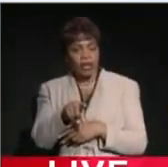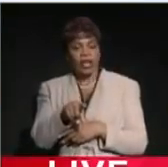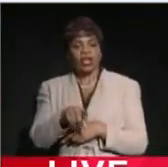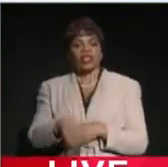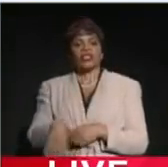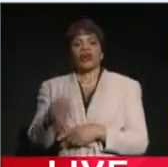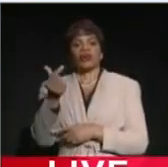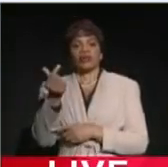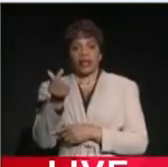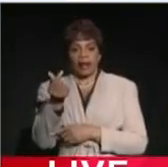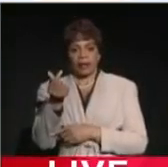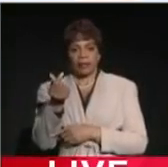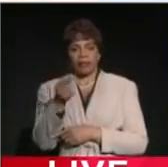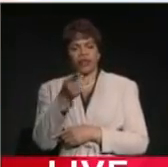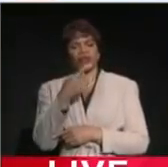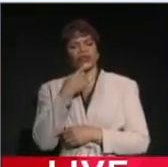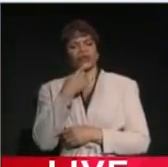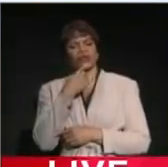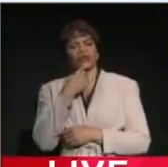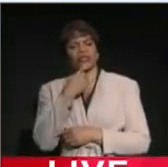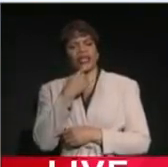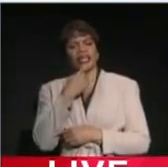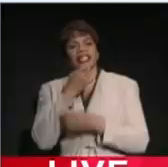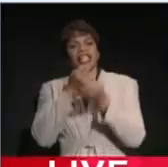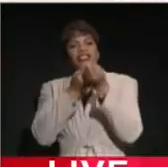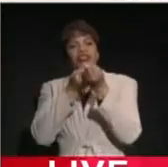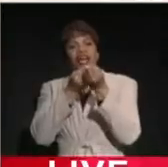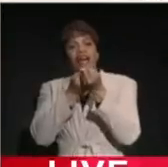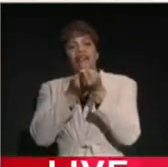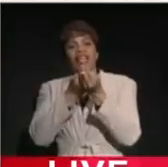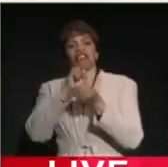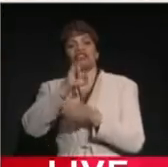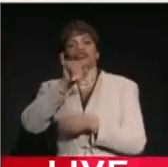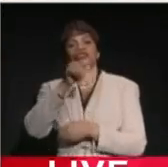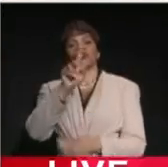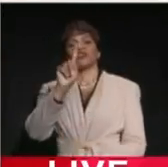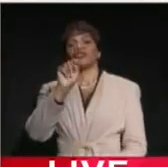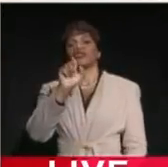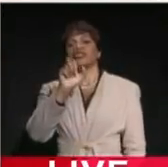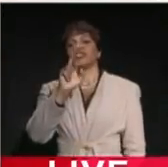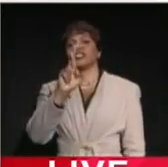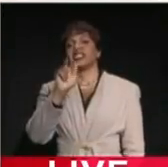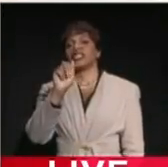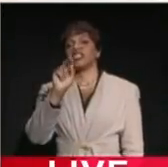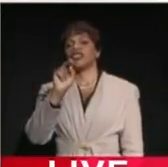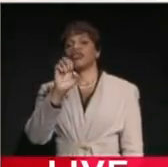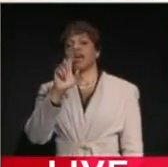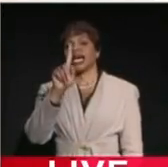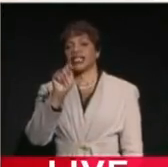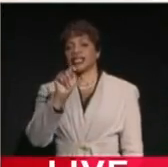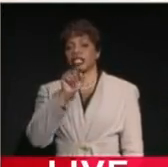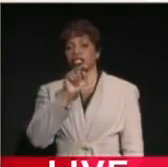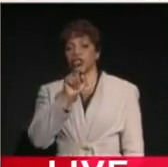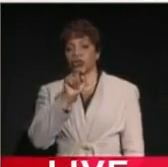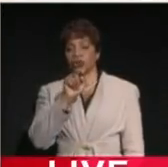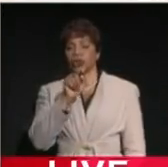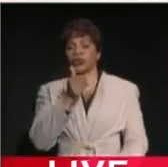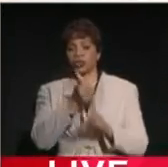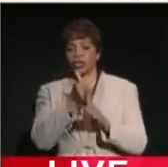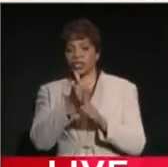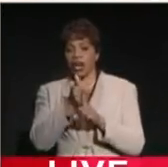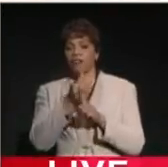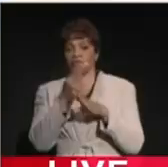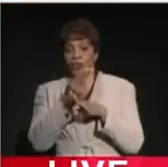Guadagno, you have said that you will advocate for New Jersey Transit, that you have been a New Jersey Transit